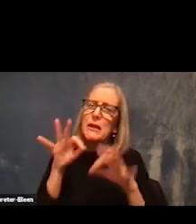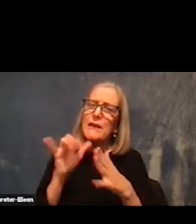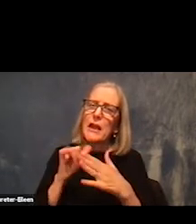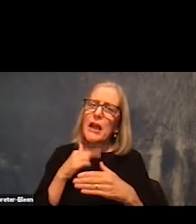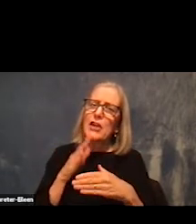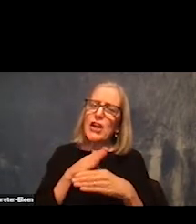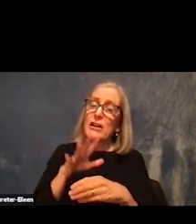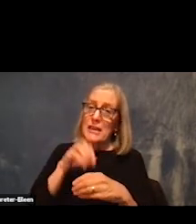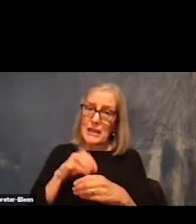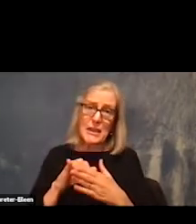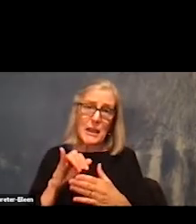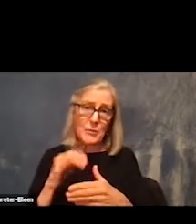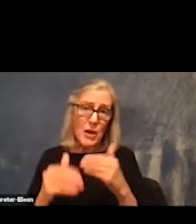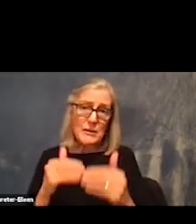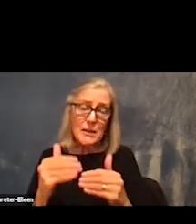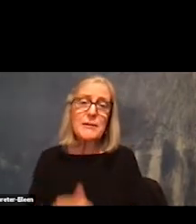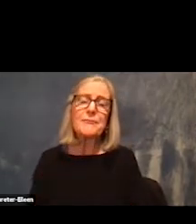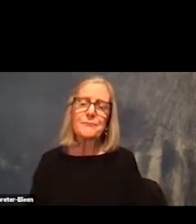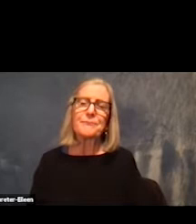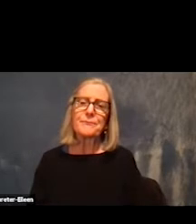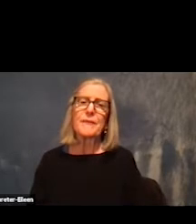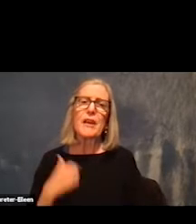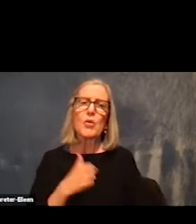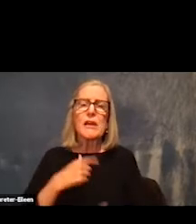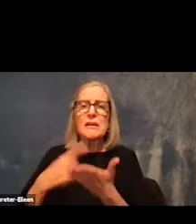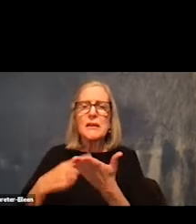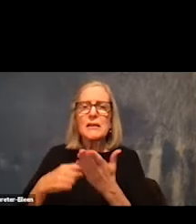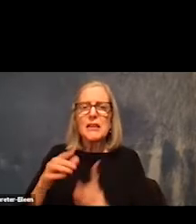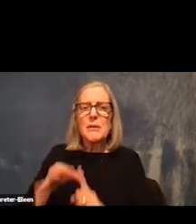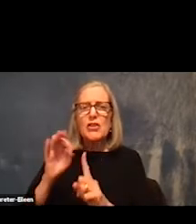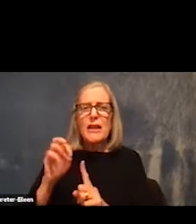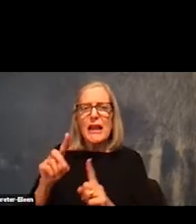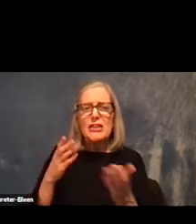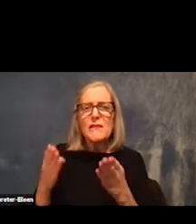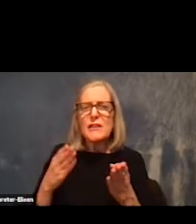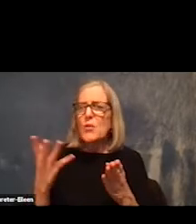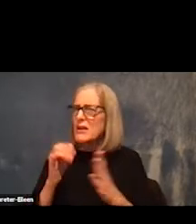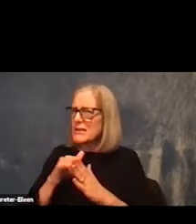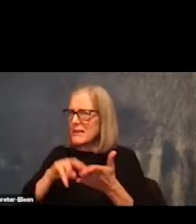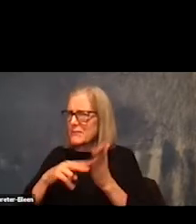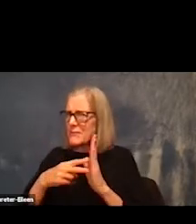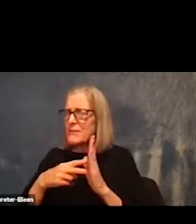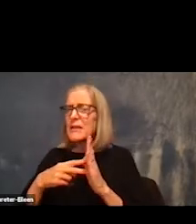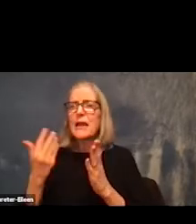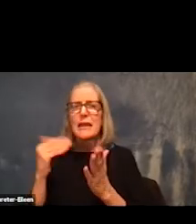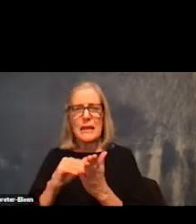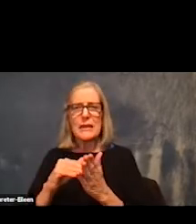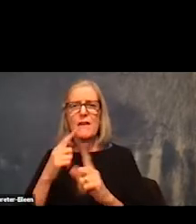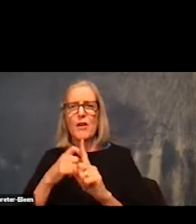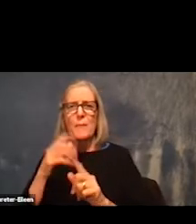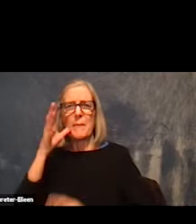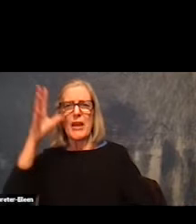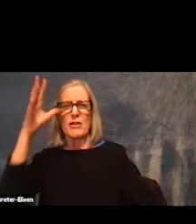Now, we've talked about special education service. What is that? So I'm coming from the lens of a parent. What do we